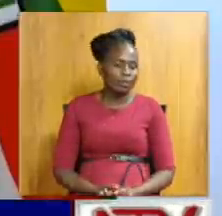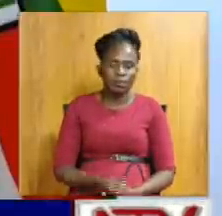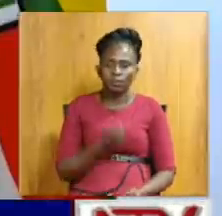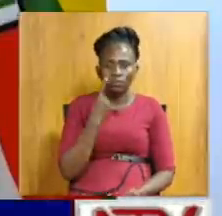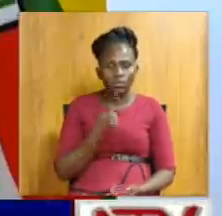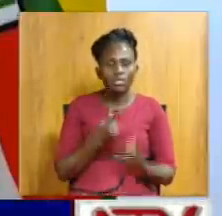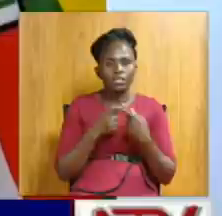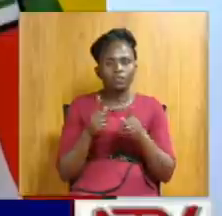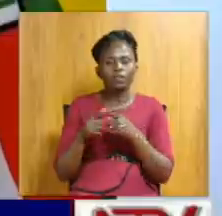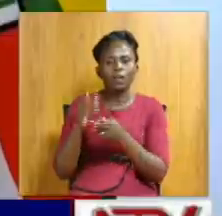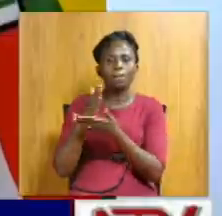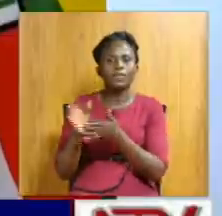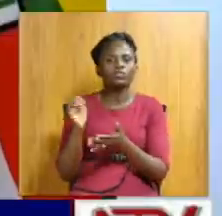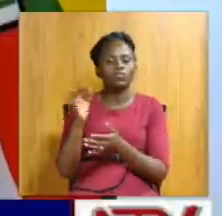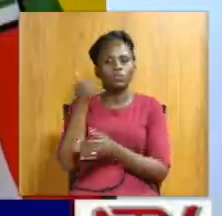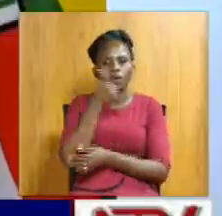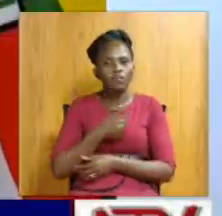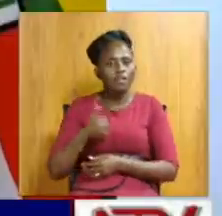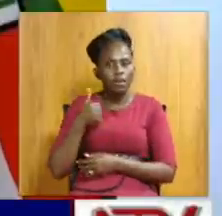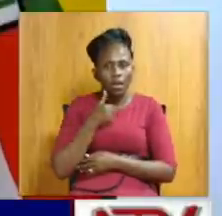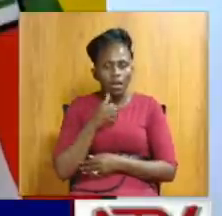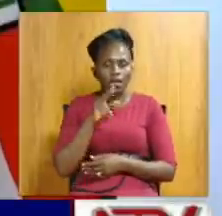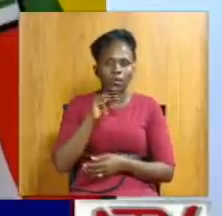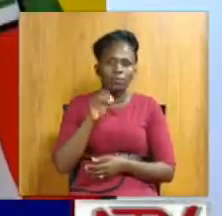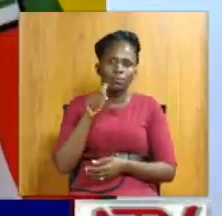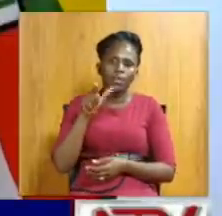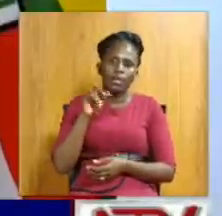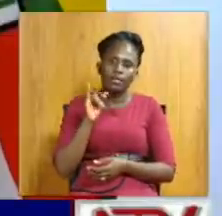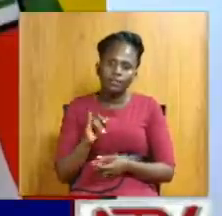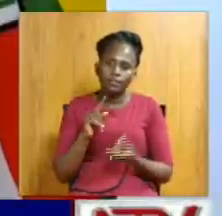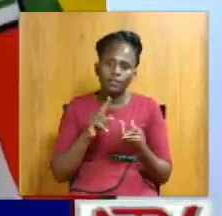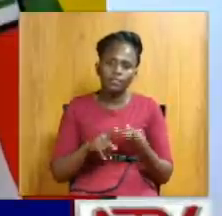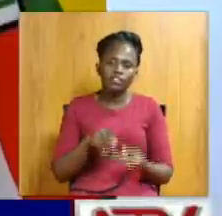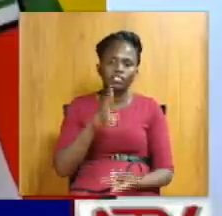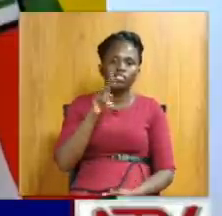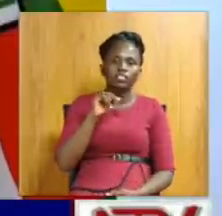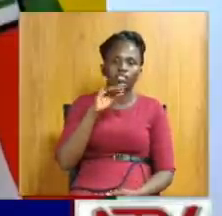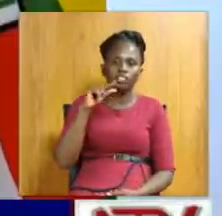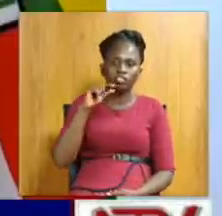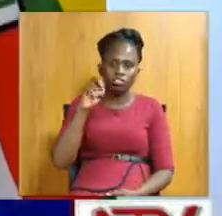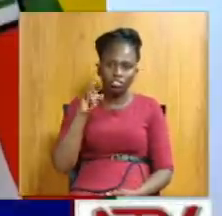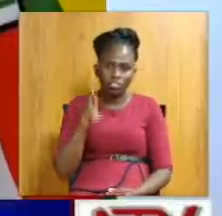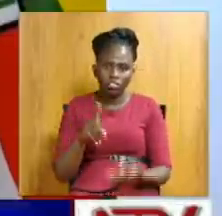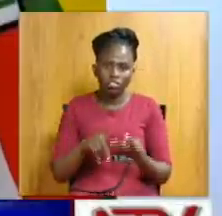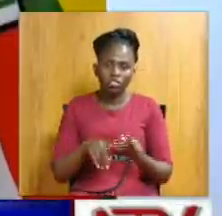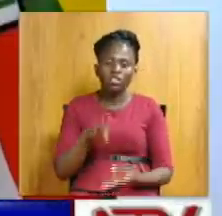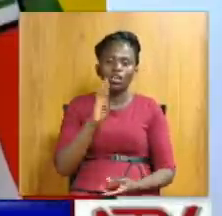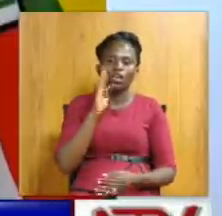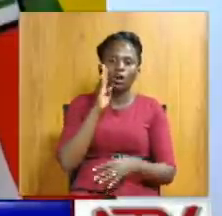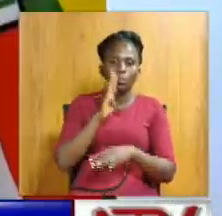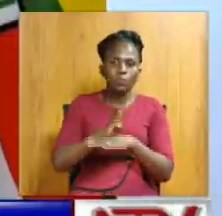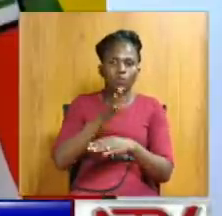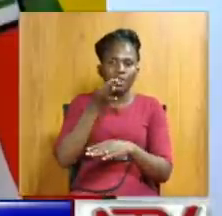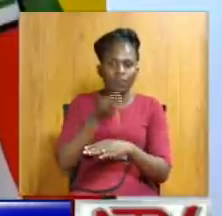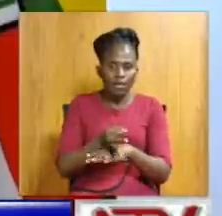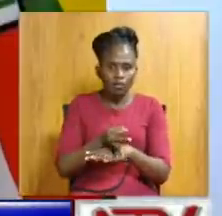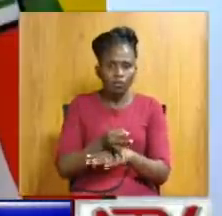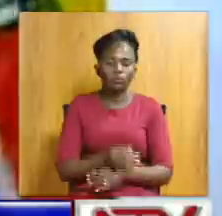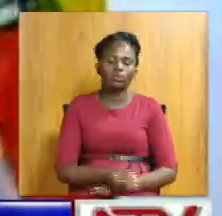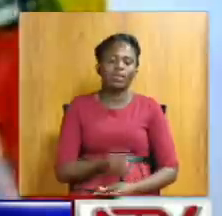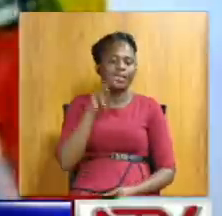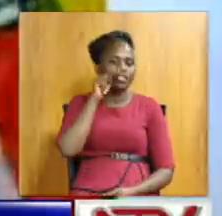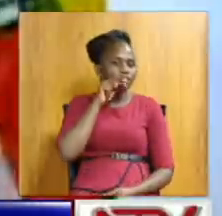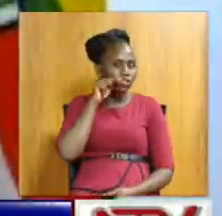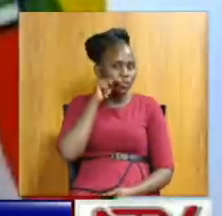of Africa, in Mali, Niger, Burkina Faso,